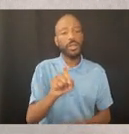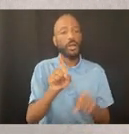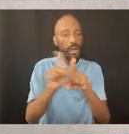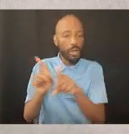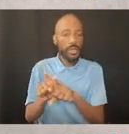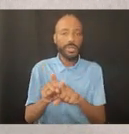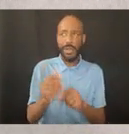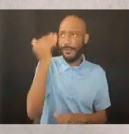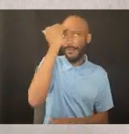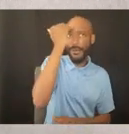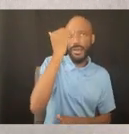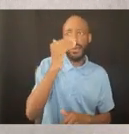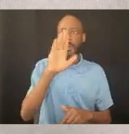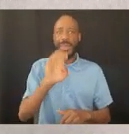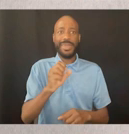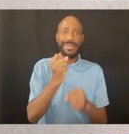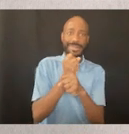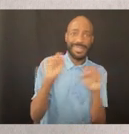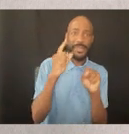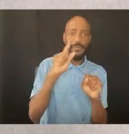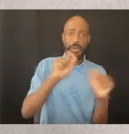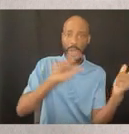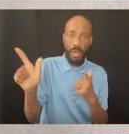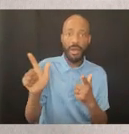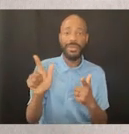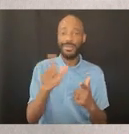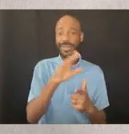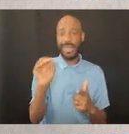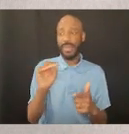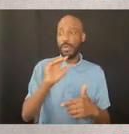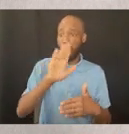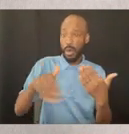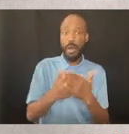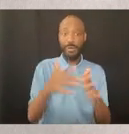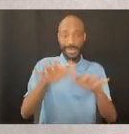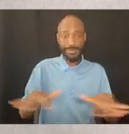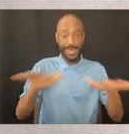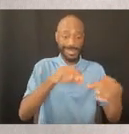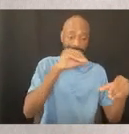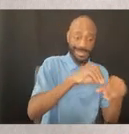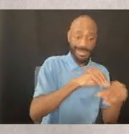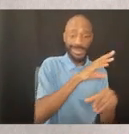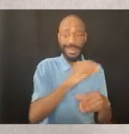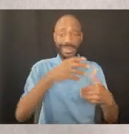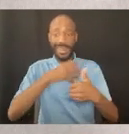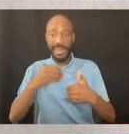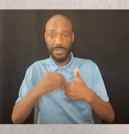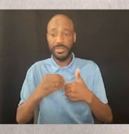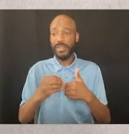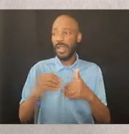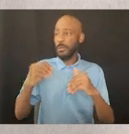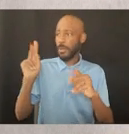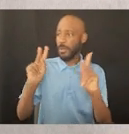safety for all by making masking mandatory in all indoor spaces and outdoor spaces where people are in